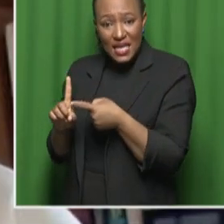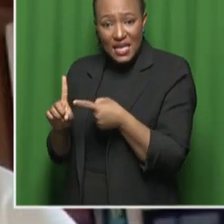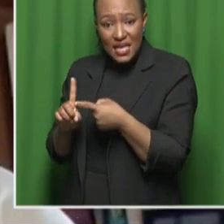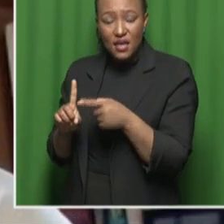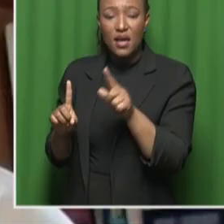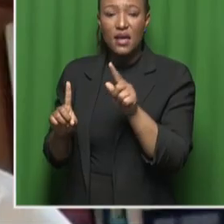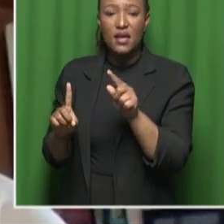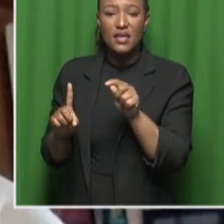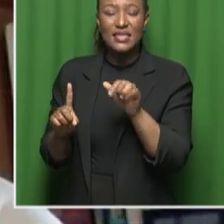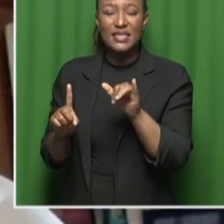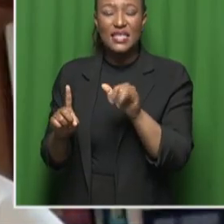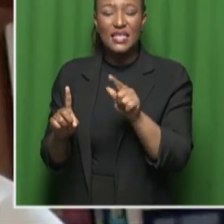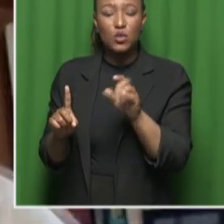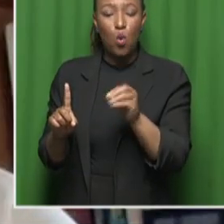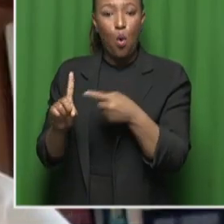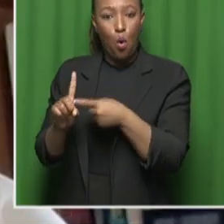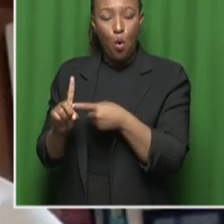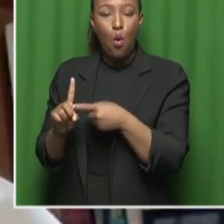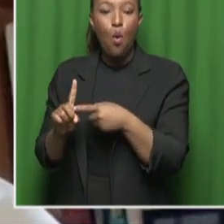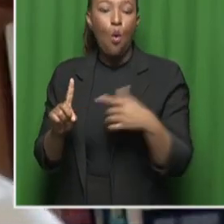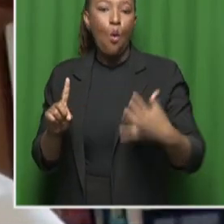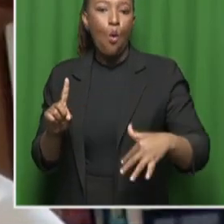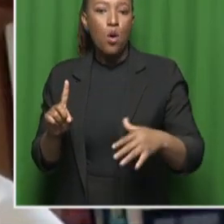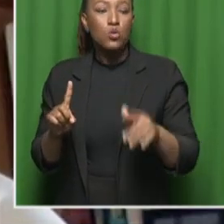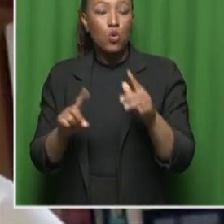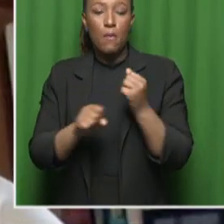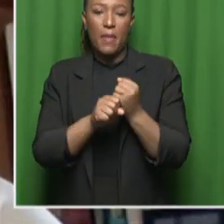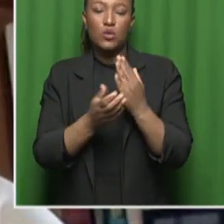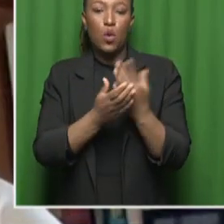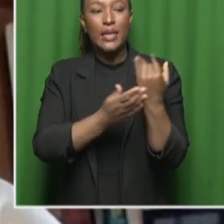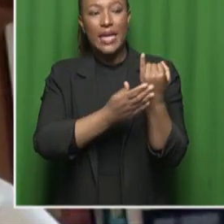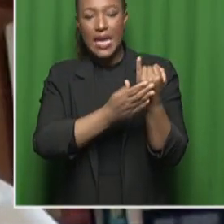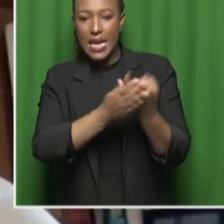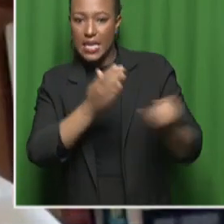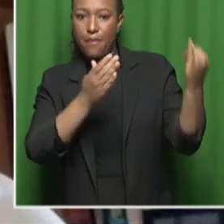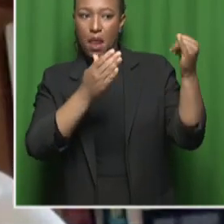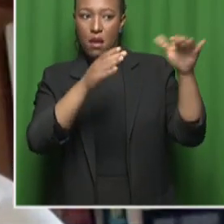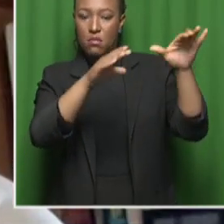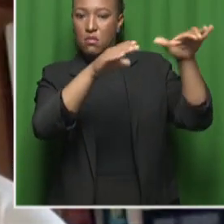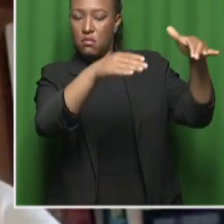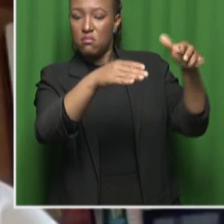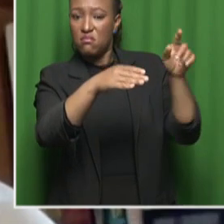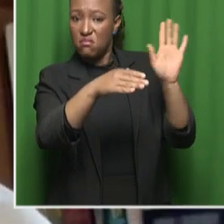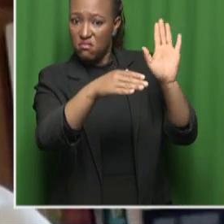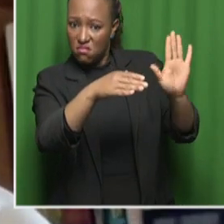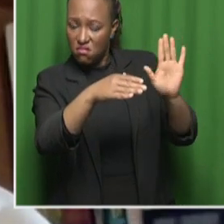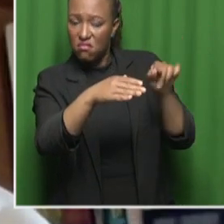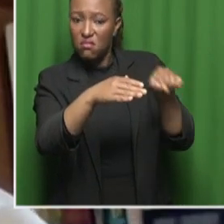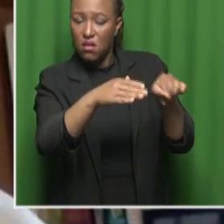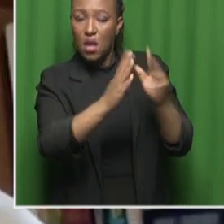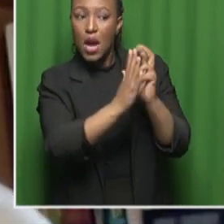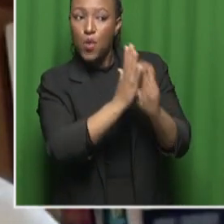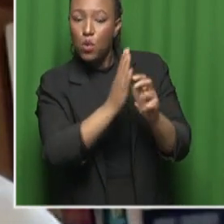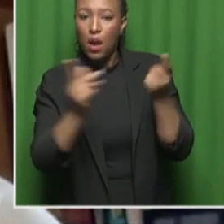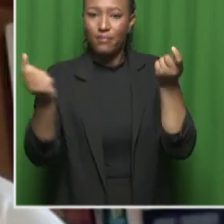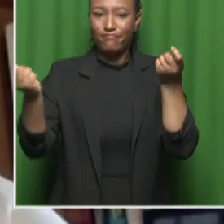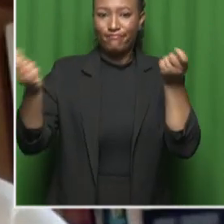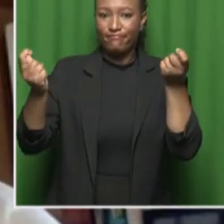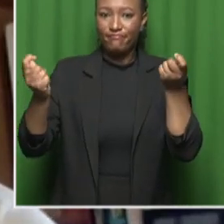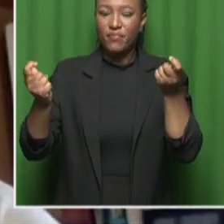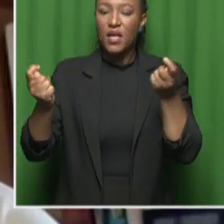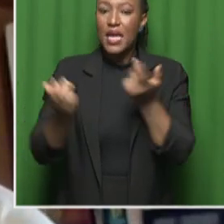wanted to make sure that the Reserve Bank has its independence. His independence, making sure that it regulates what's happening in the economy,